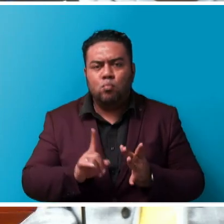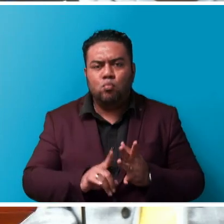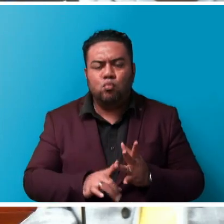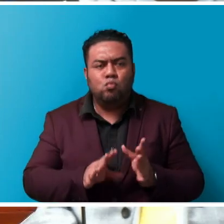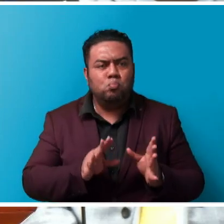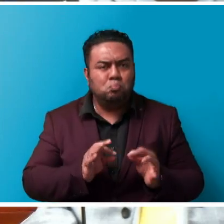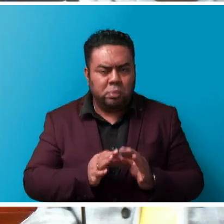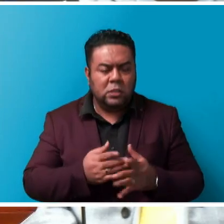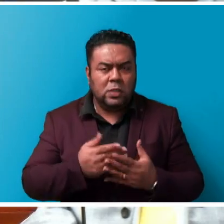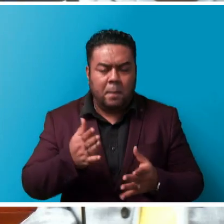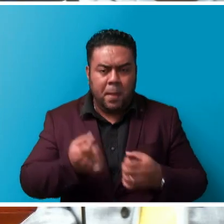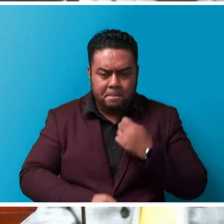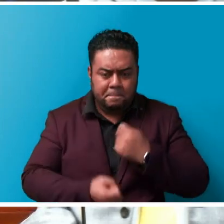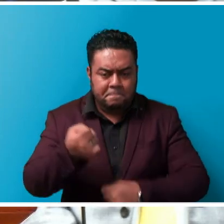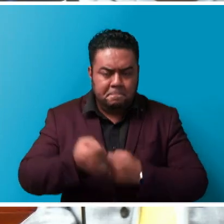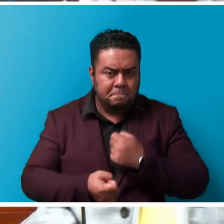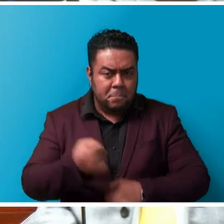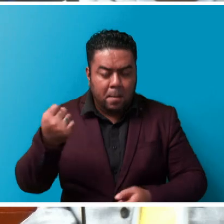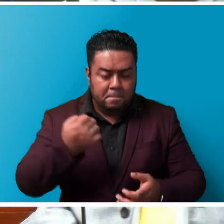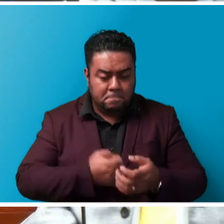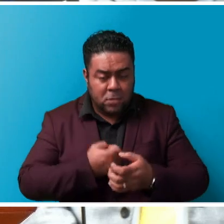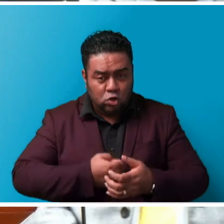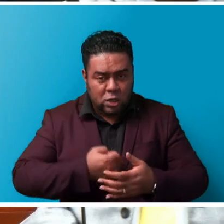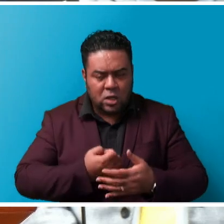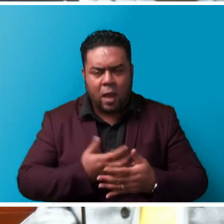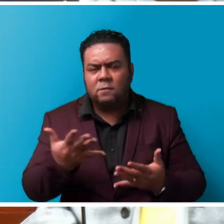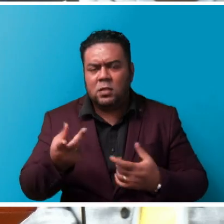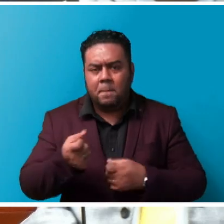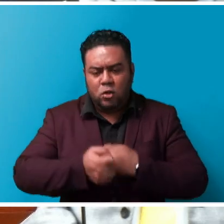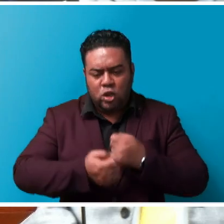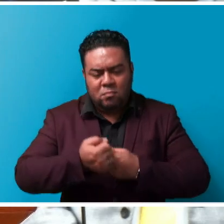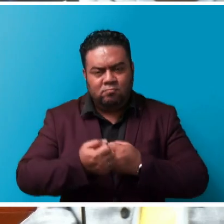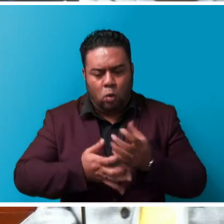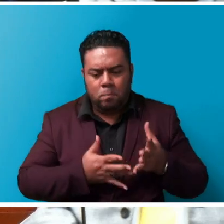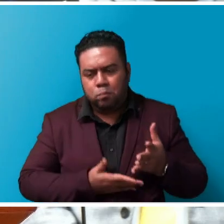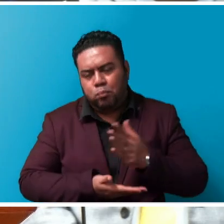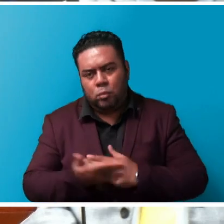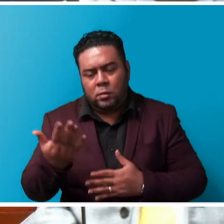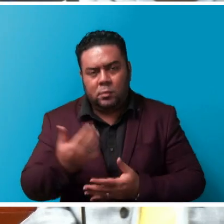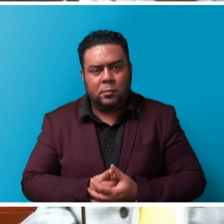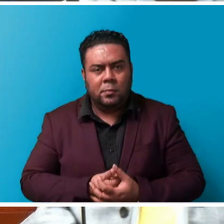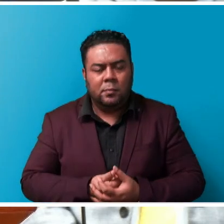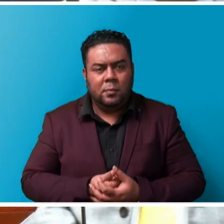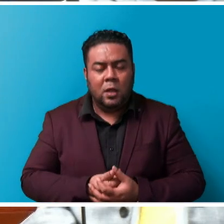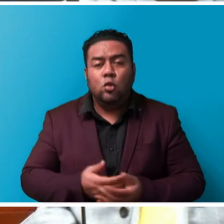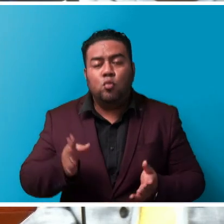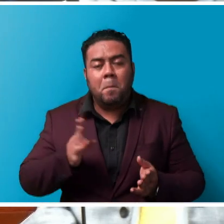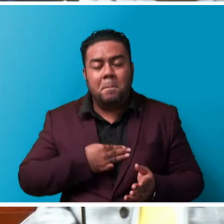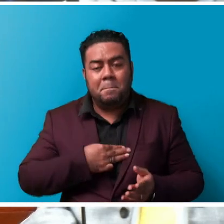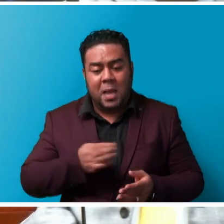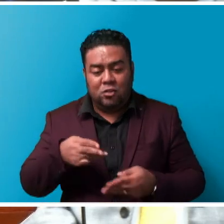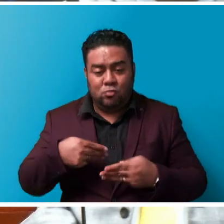pump or intake, bypass pumping systems to improve management, improve flow